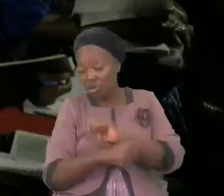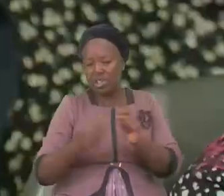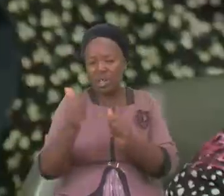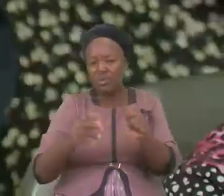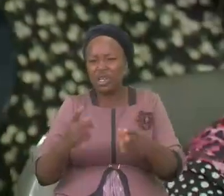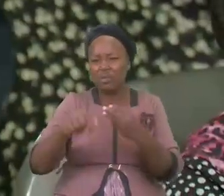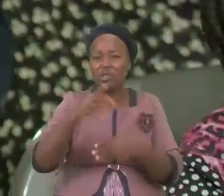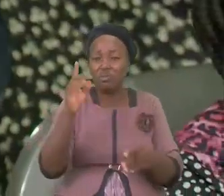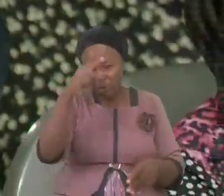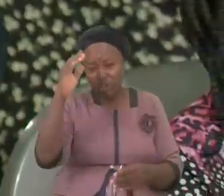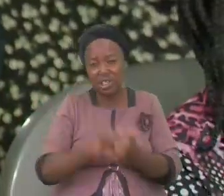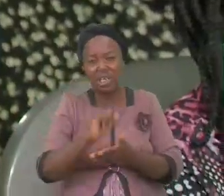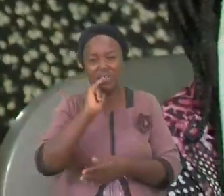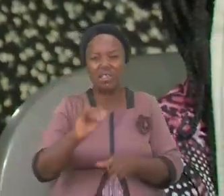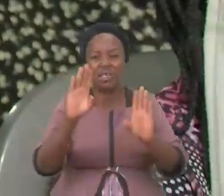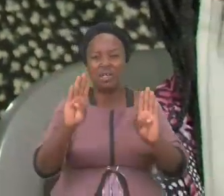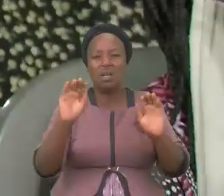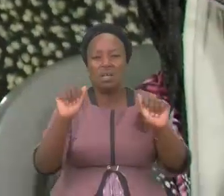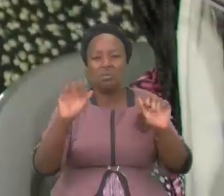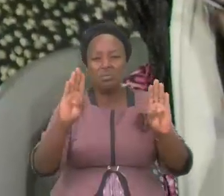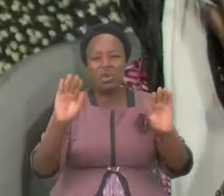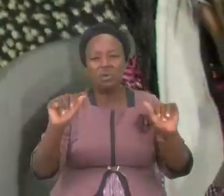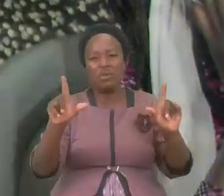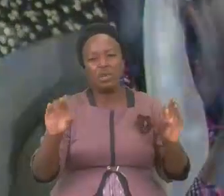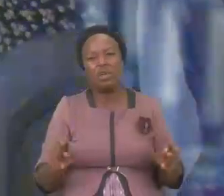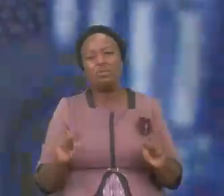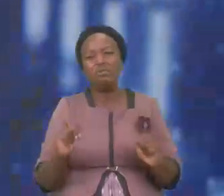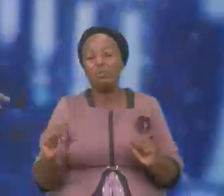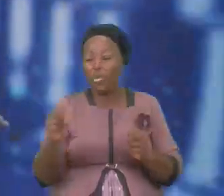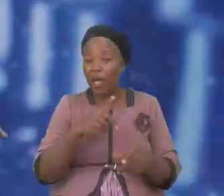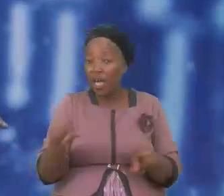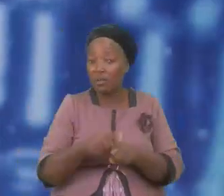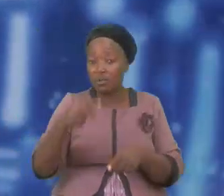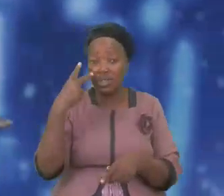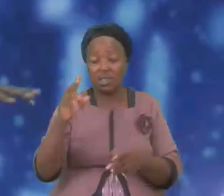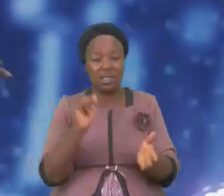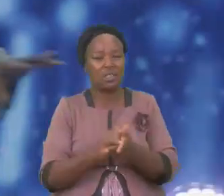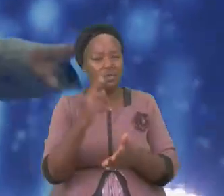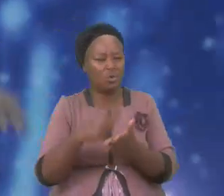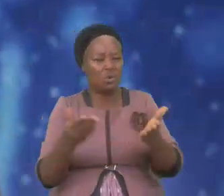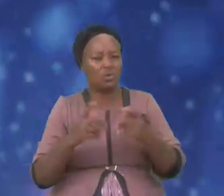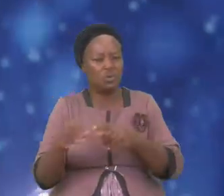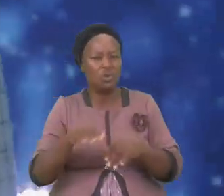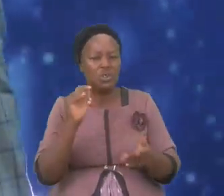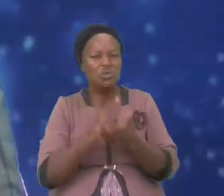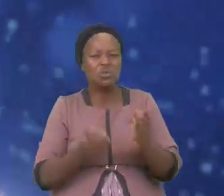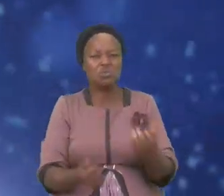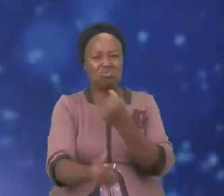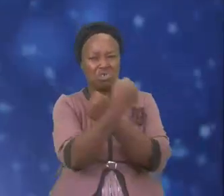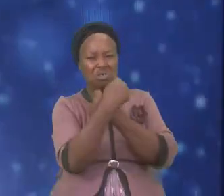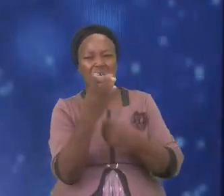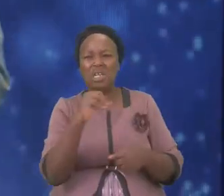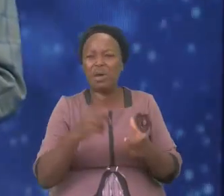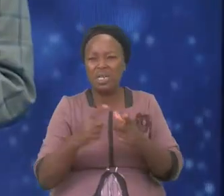he wanted to do, just to humiliate them, and just to change them, and just to change